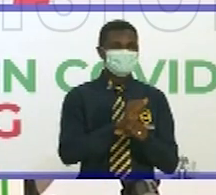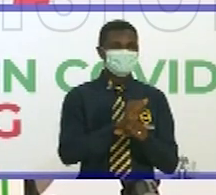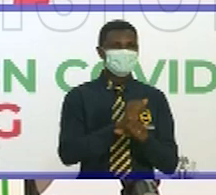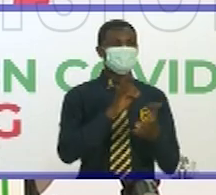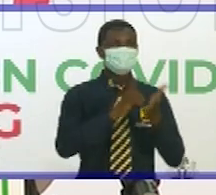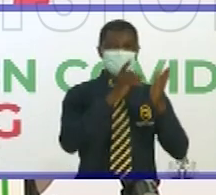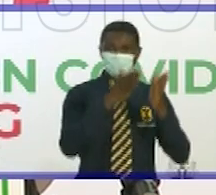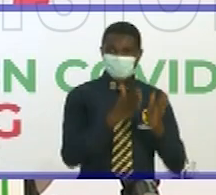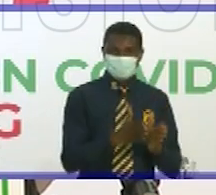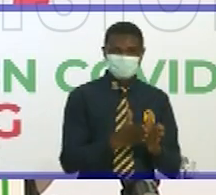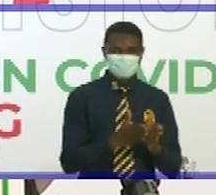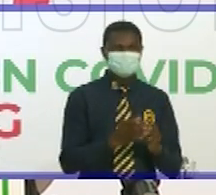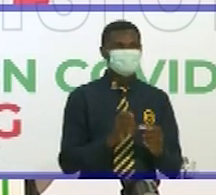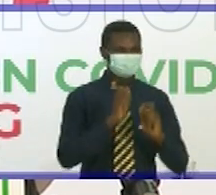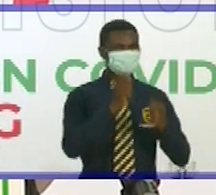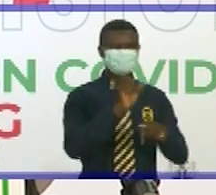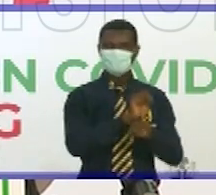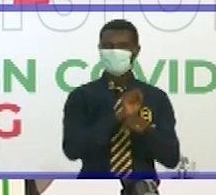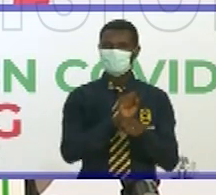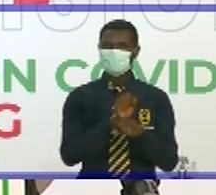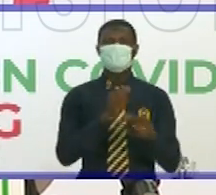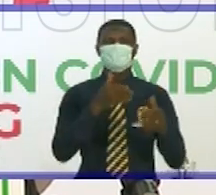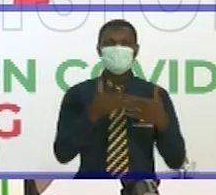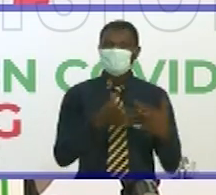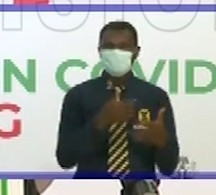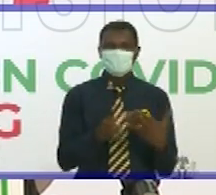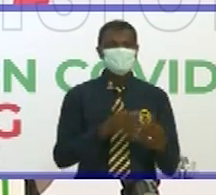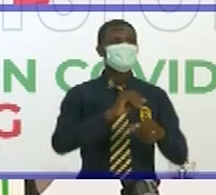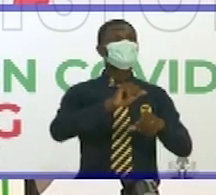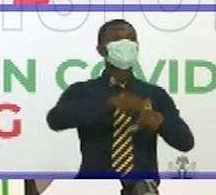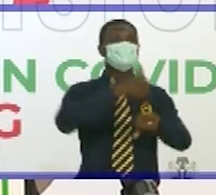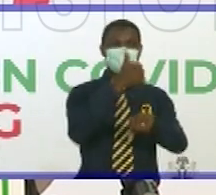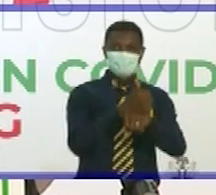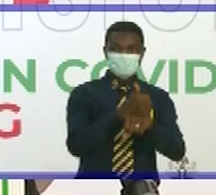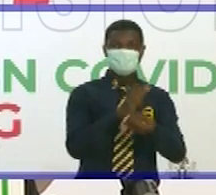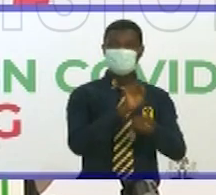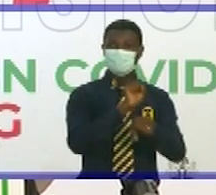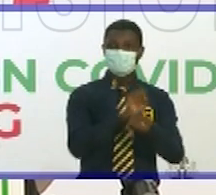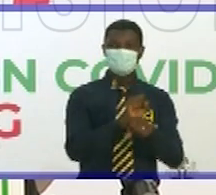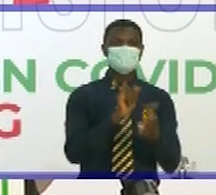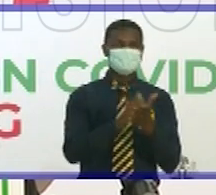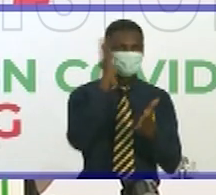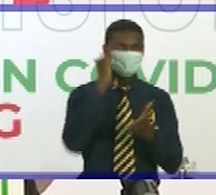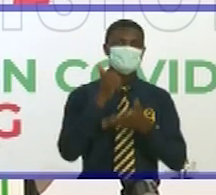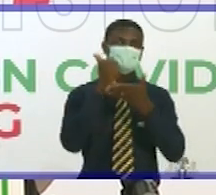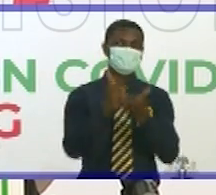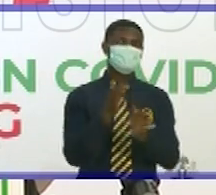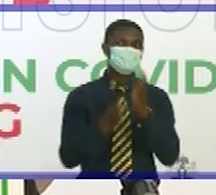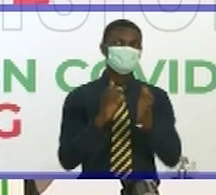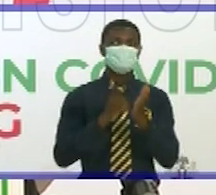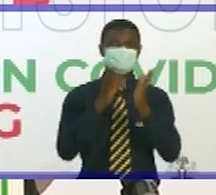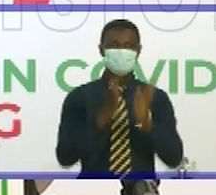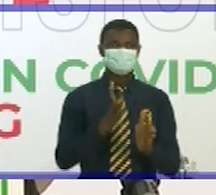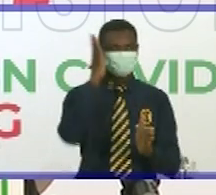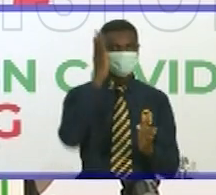won ni gbugbu awon ijoba yen ohun lo ma je ka mo boya awon dokita yen ma fe duro